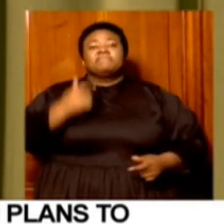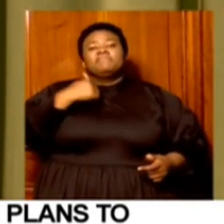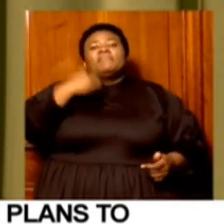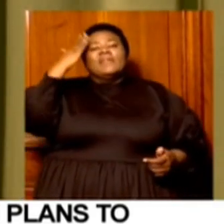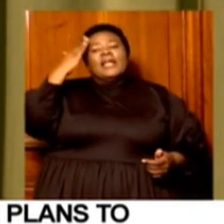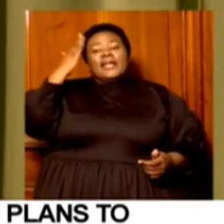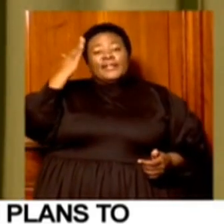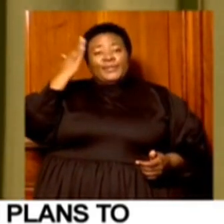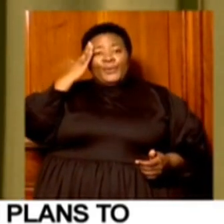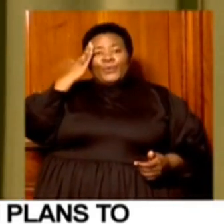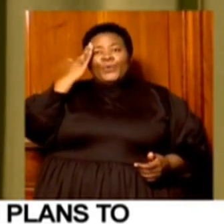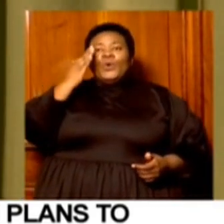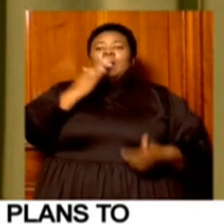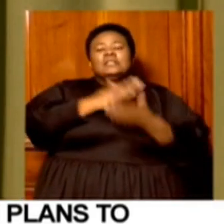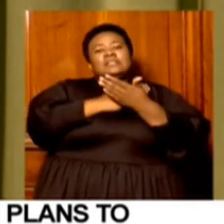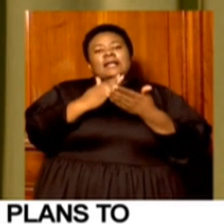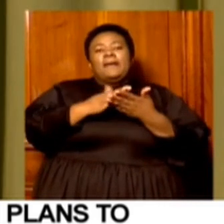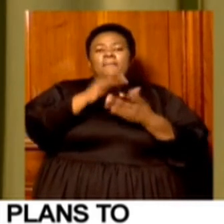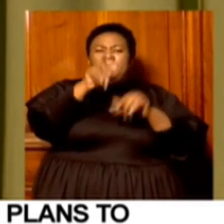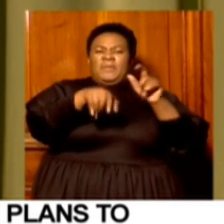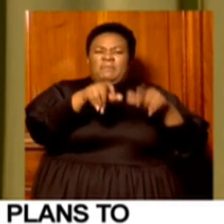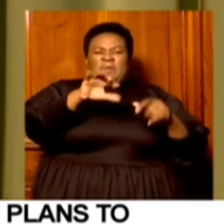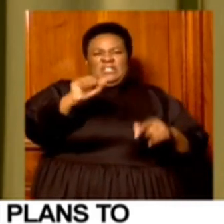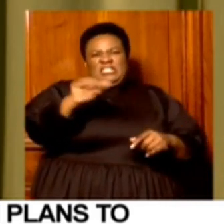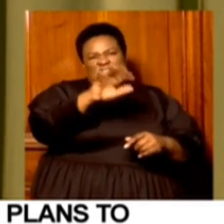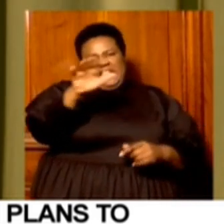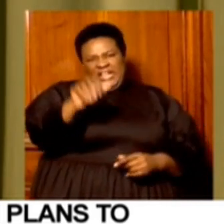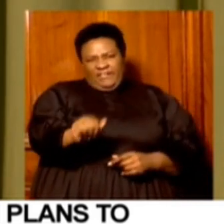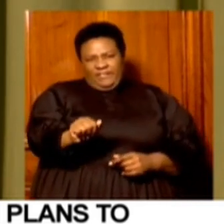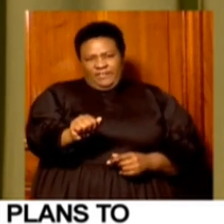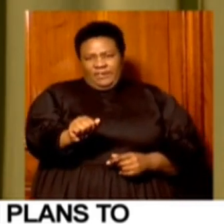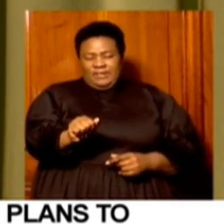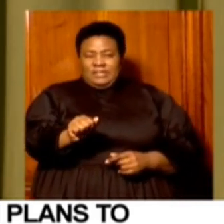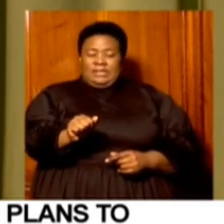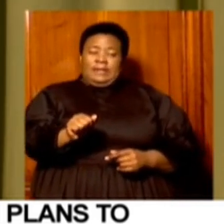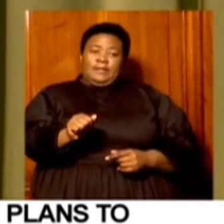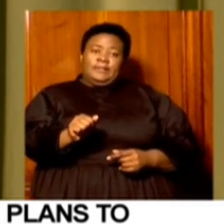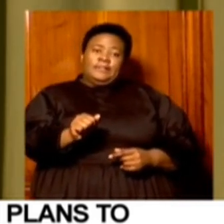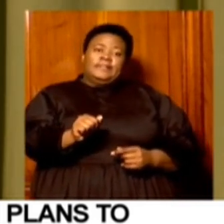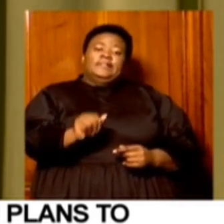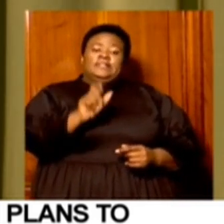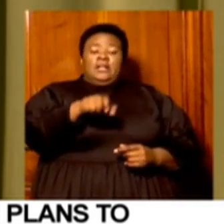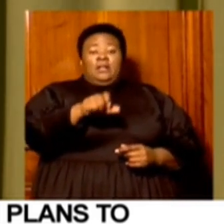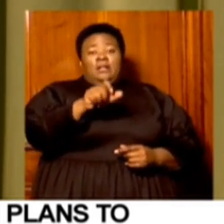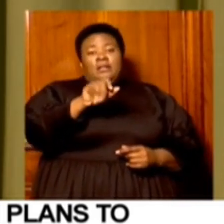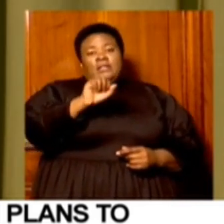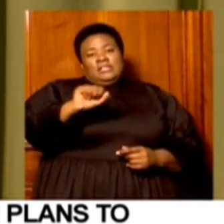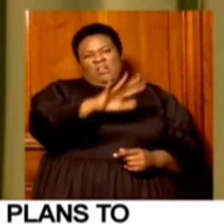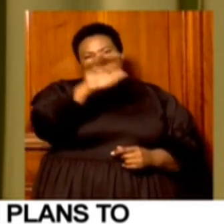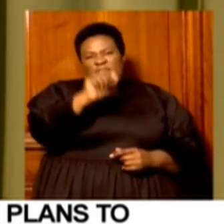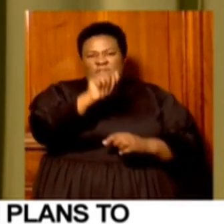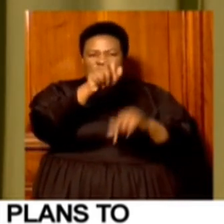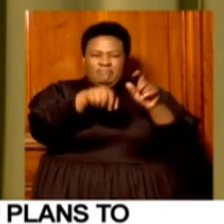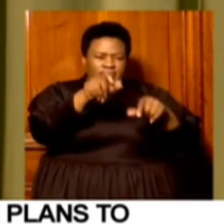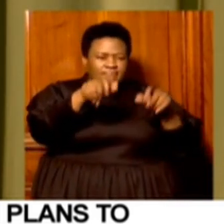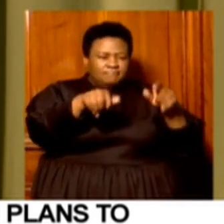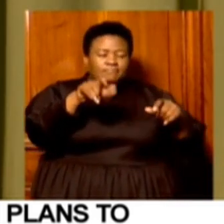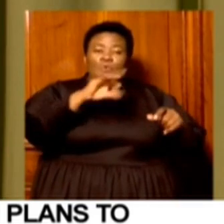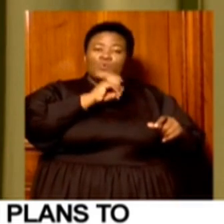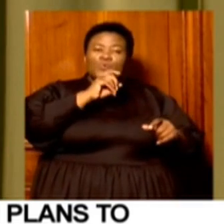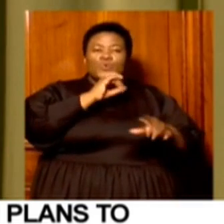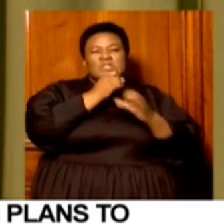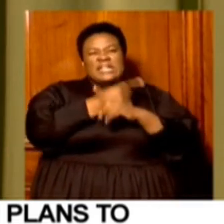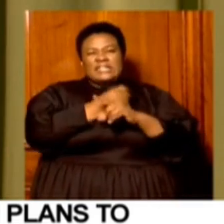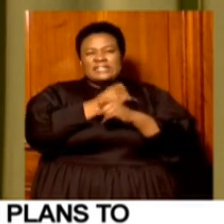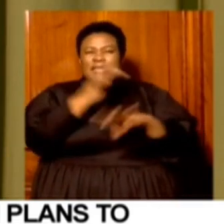some of South Africans, and particularly genuine South Africans who use taxis every day and concerned